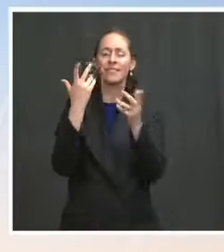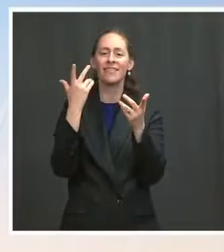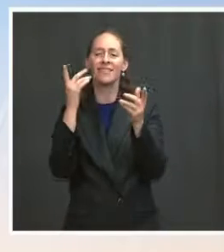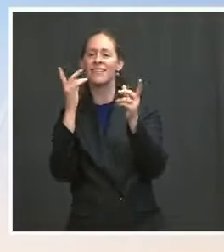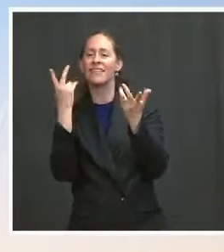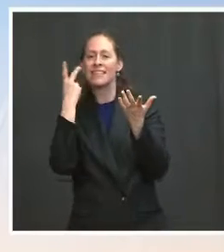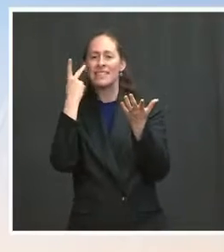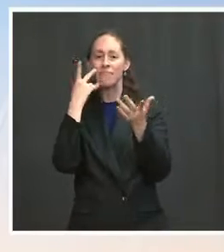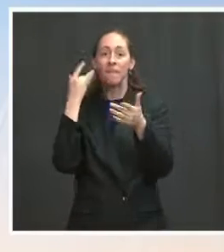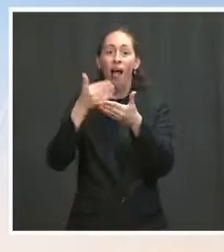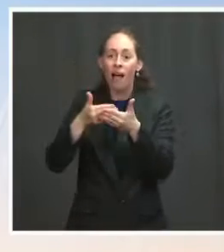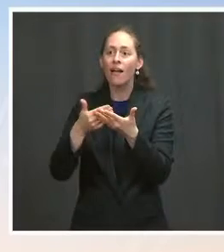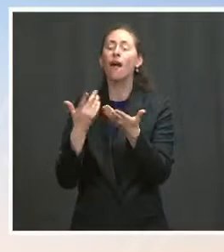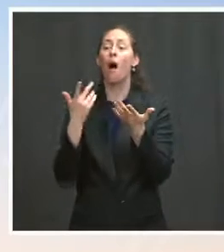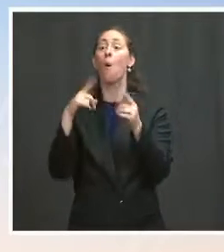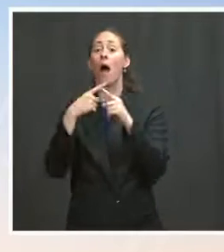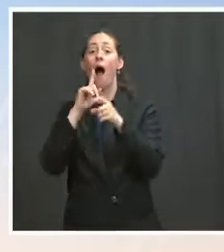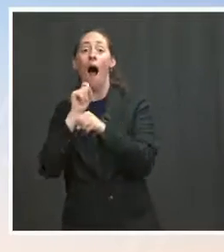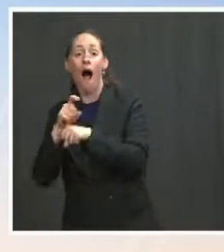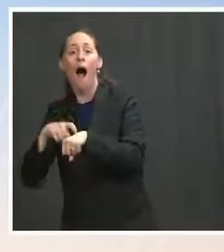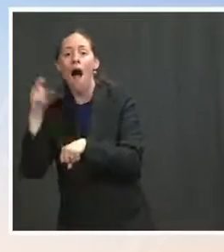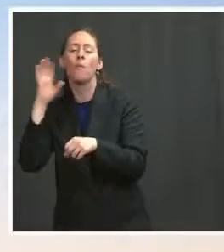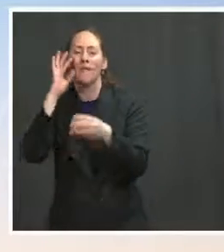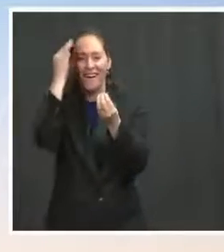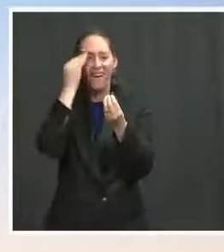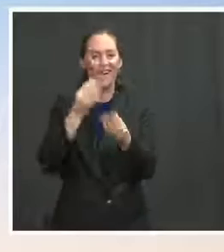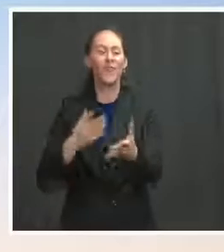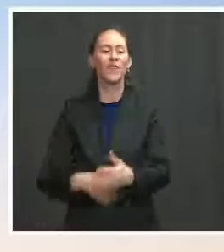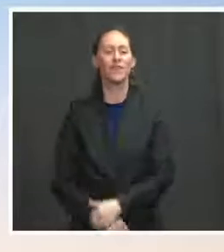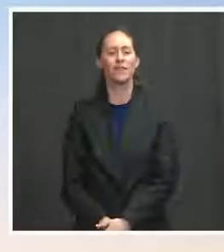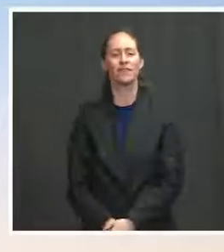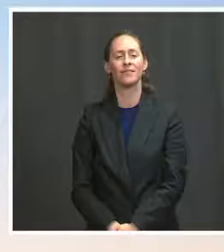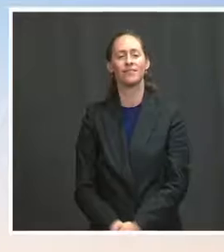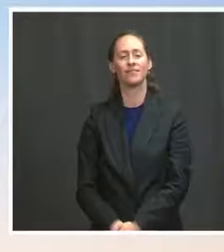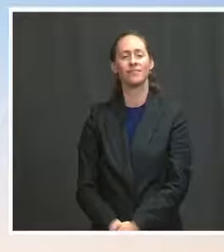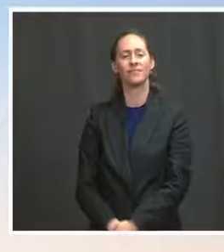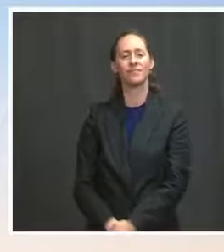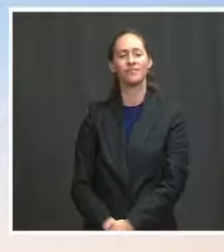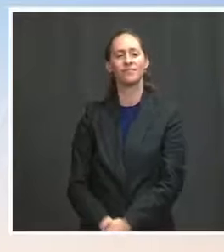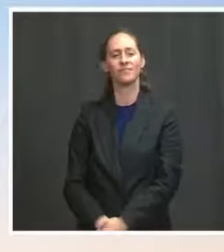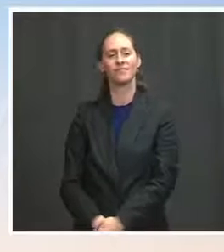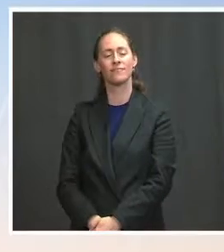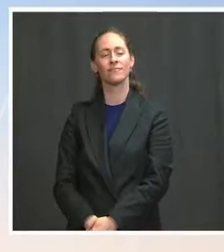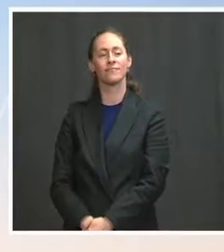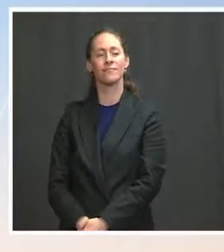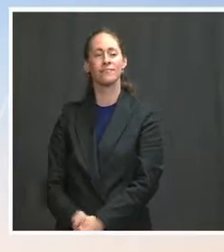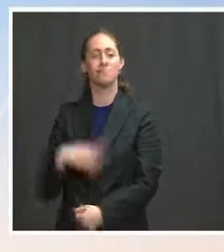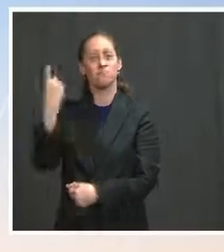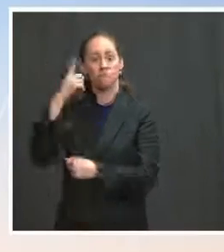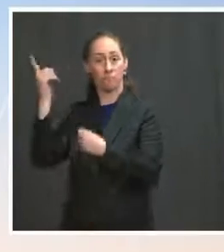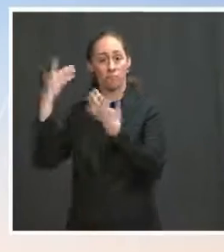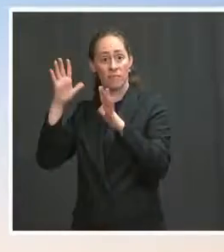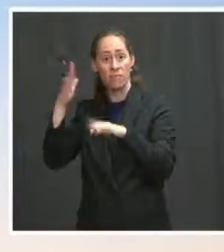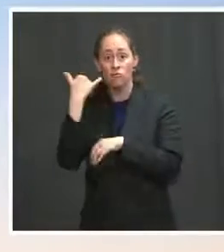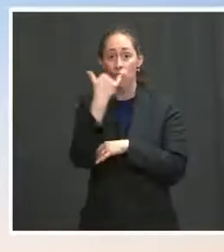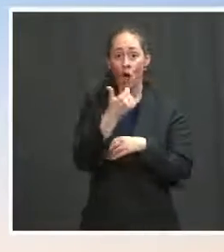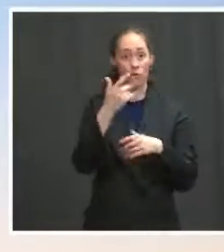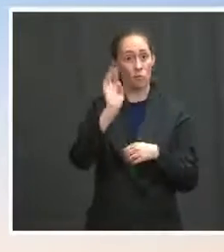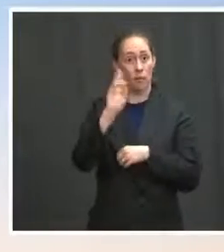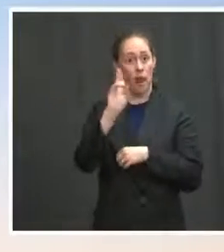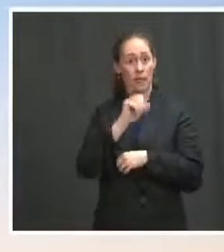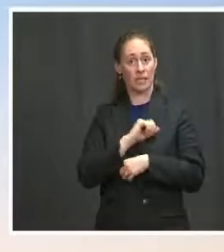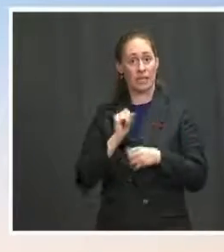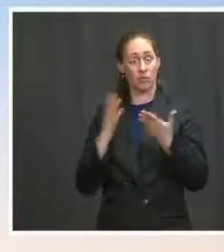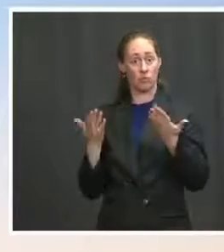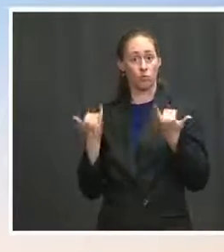out for you. Follow up on that, please. Yeah. Has he called any of the Republican senators today? Obviously, you were mentioning earlier that he's